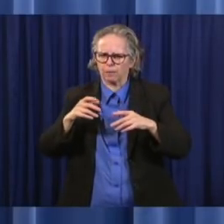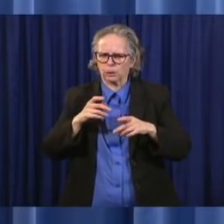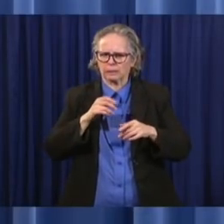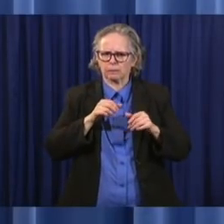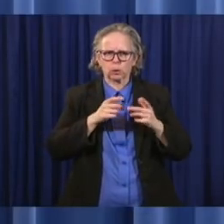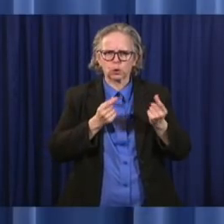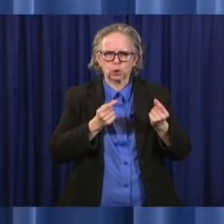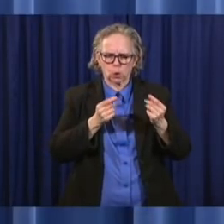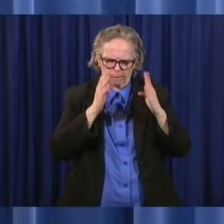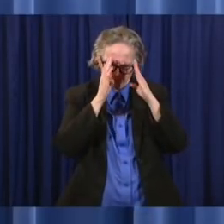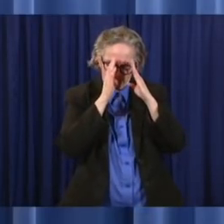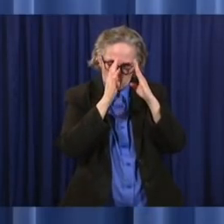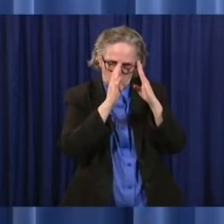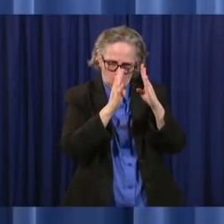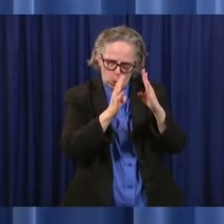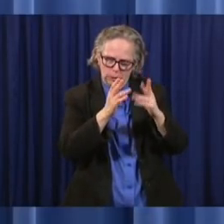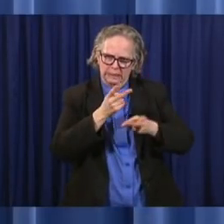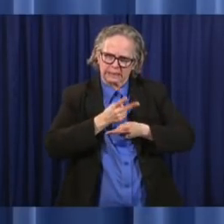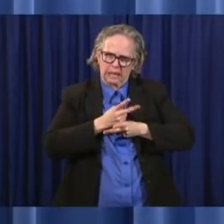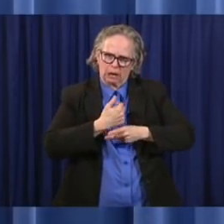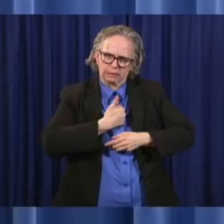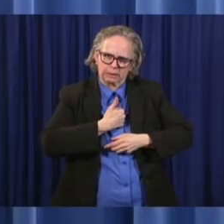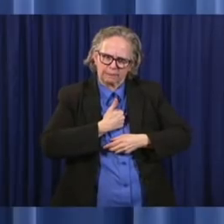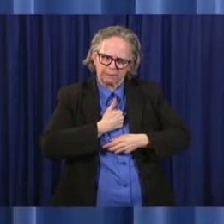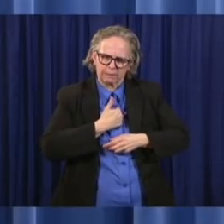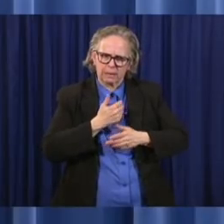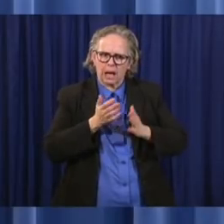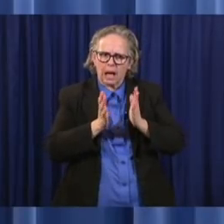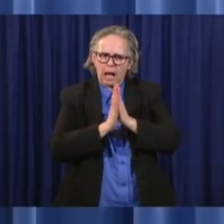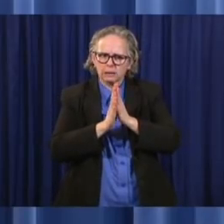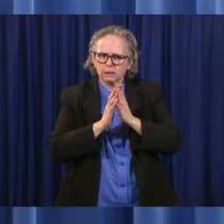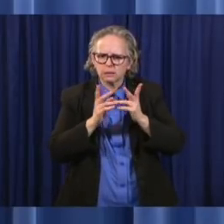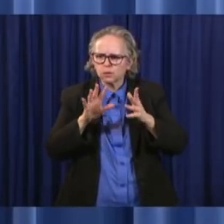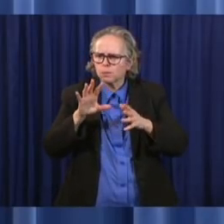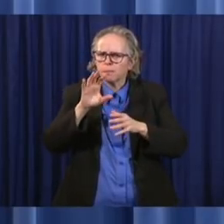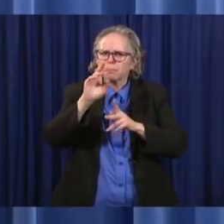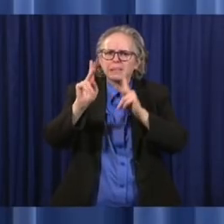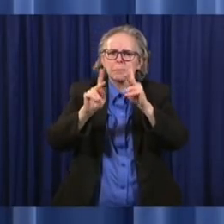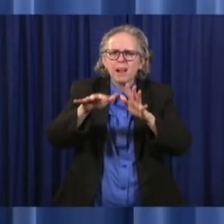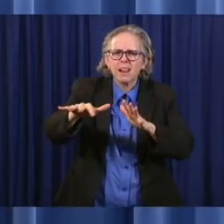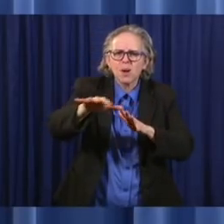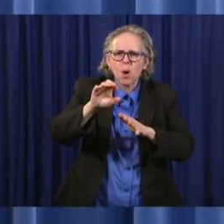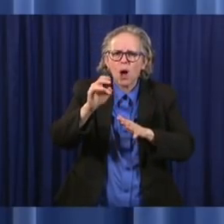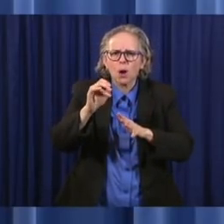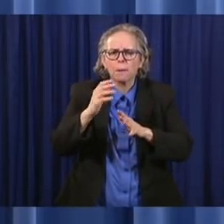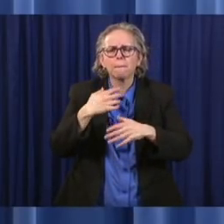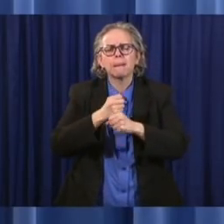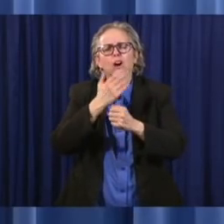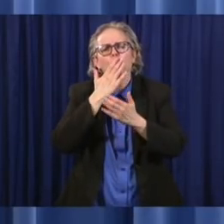just ask my fellow Ohioans to make those rational decisions.